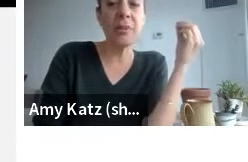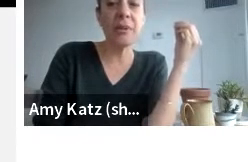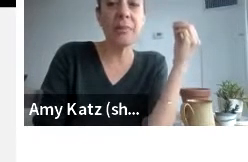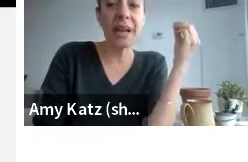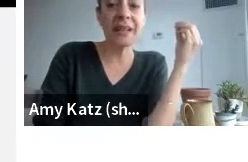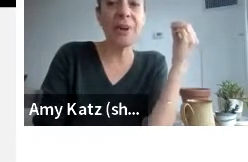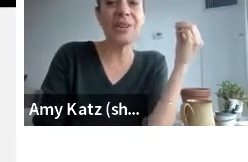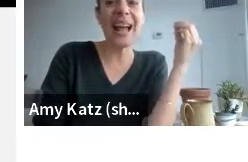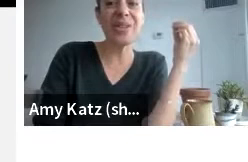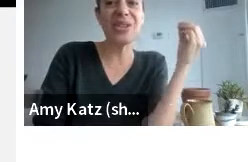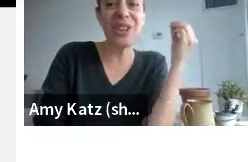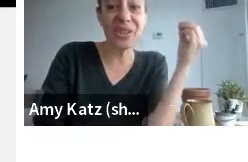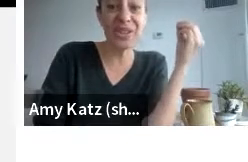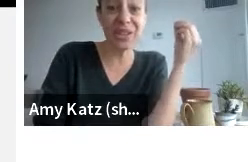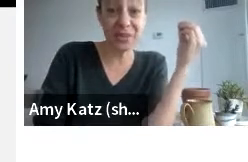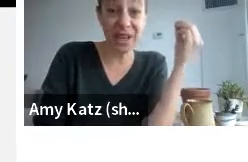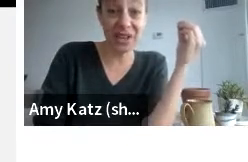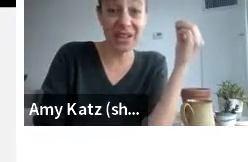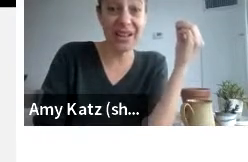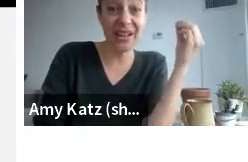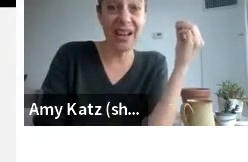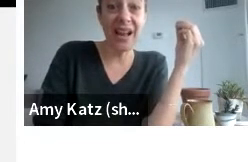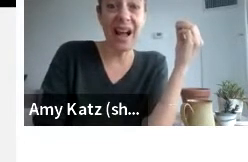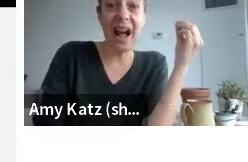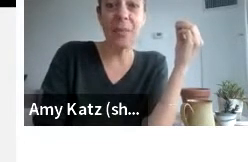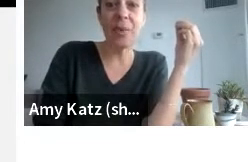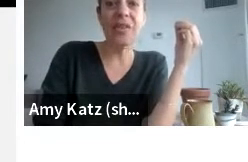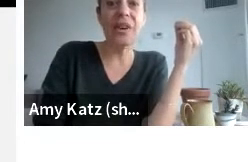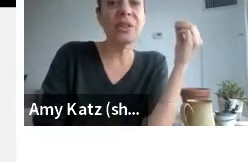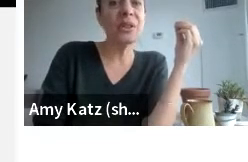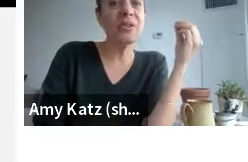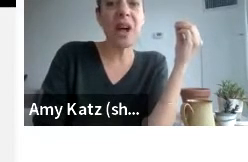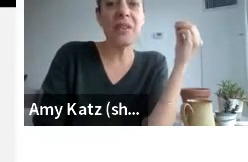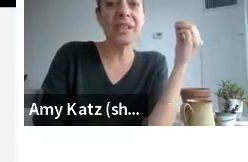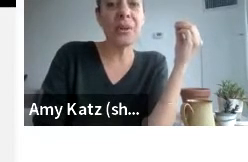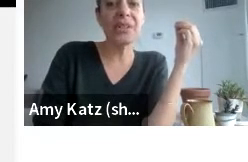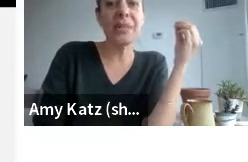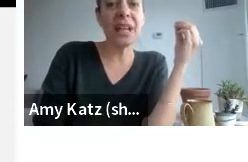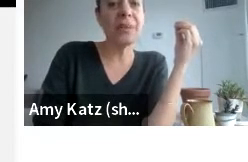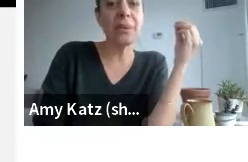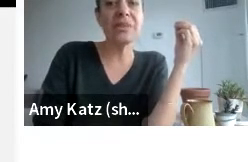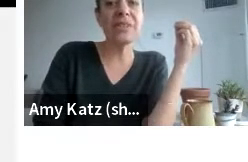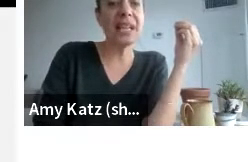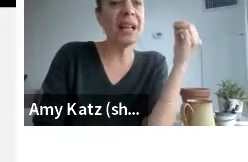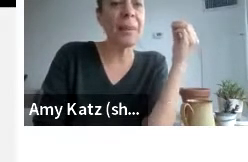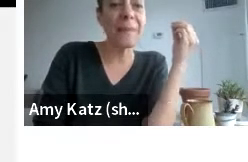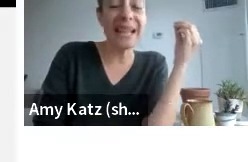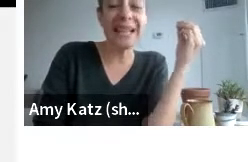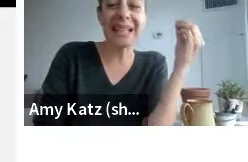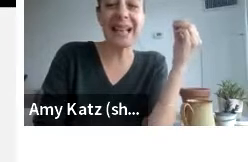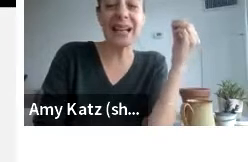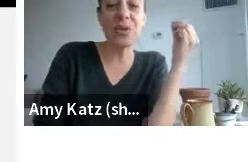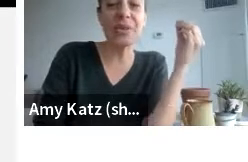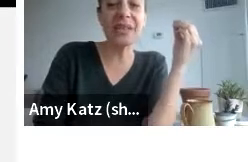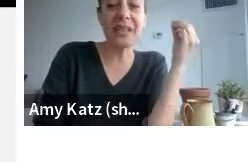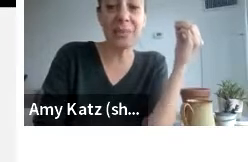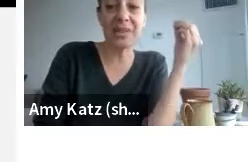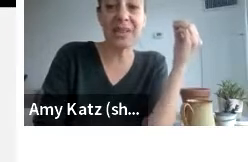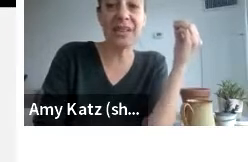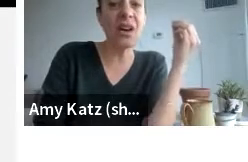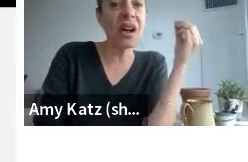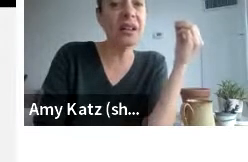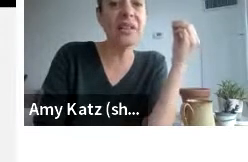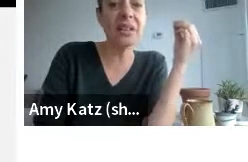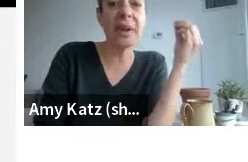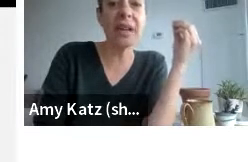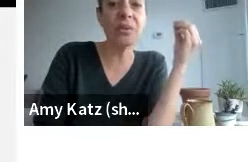learned a lot about how to share this information. We have also learned from office hours that many people have taken an amazing and enormous steps